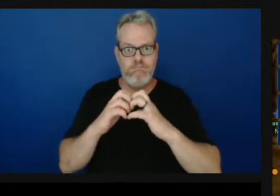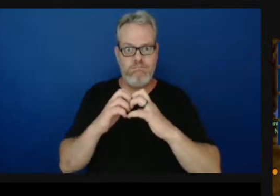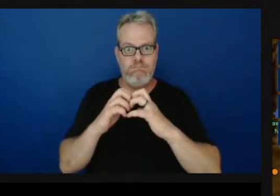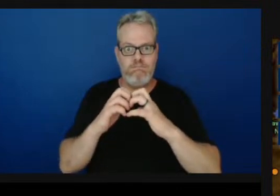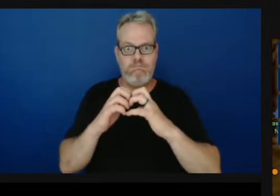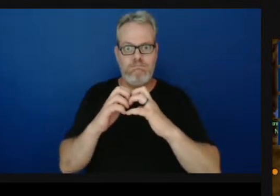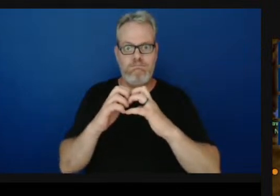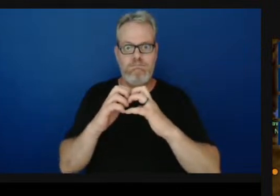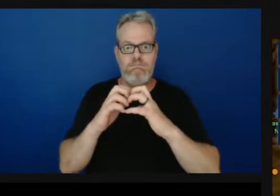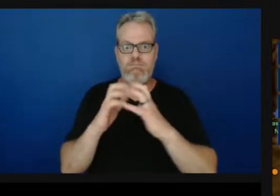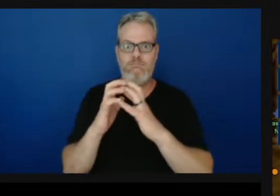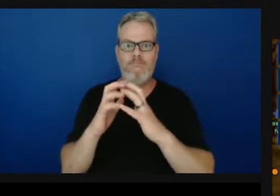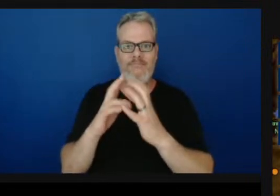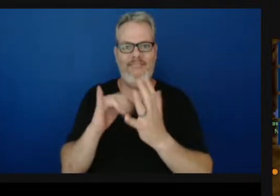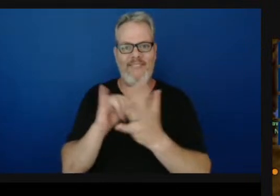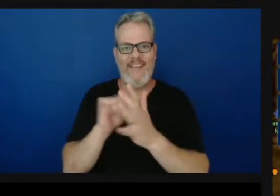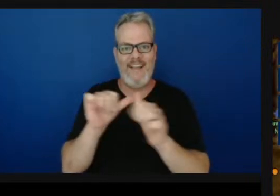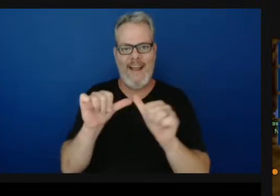regrow Poiki.